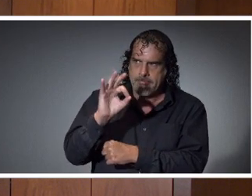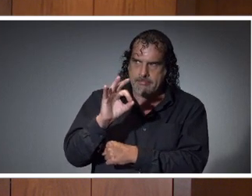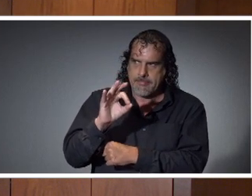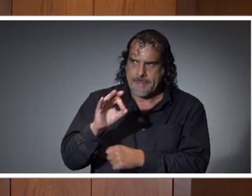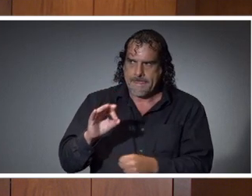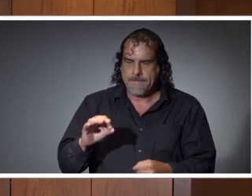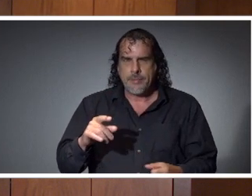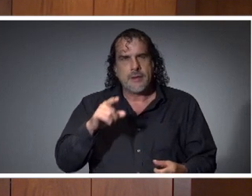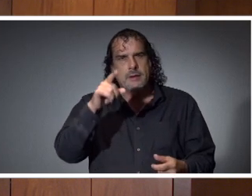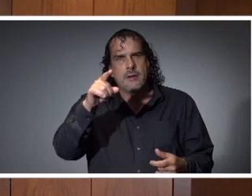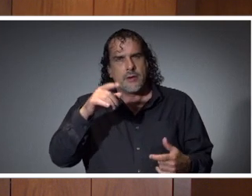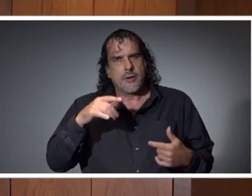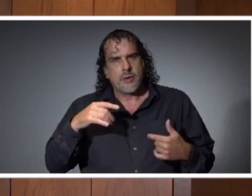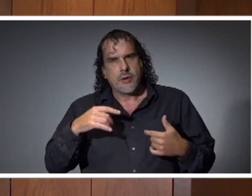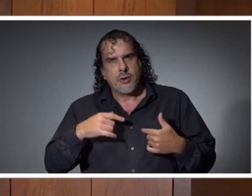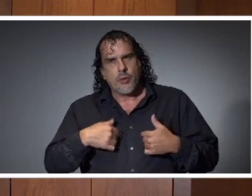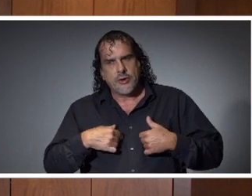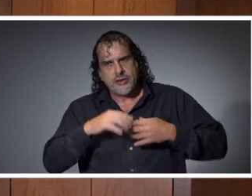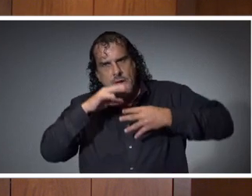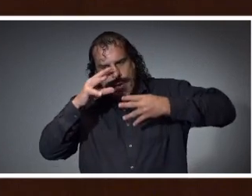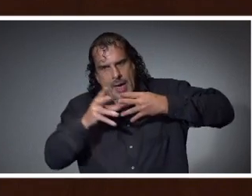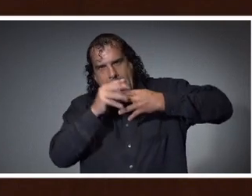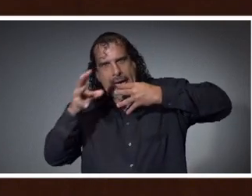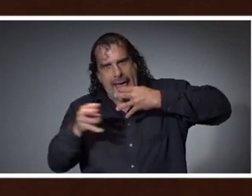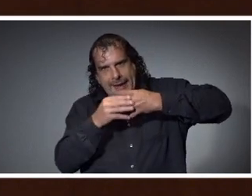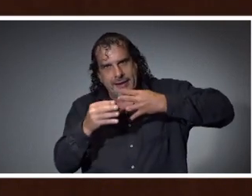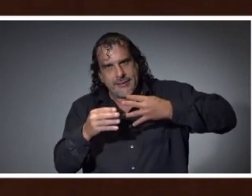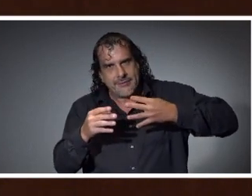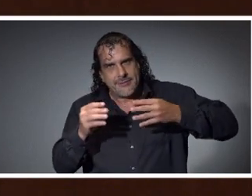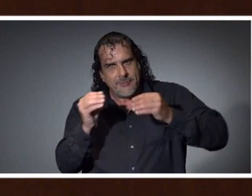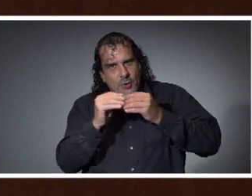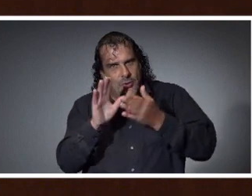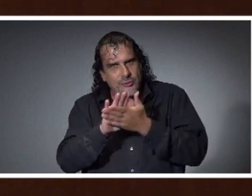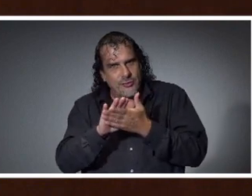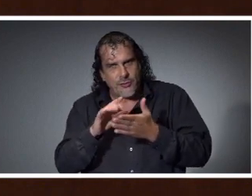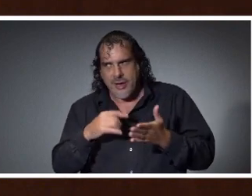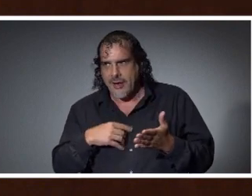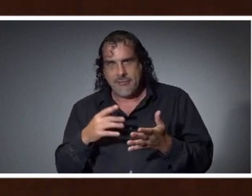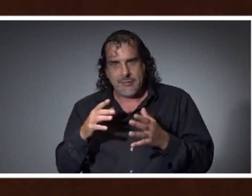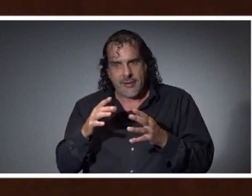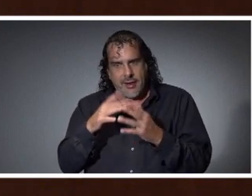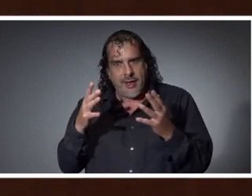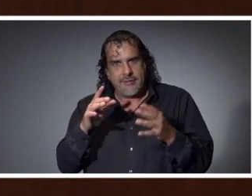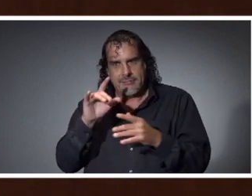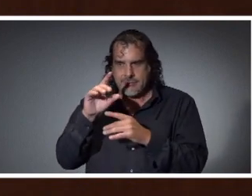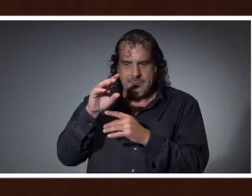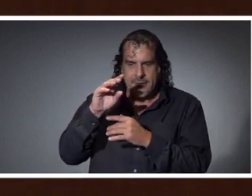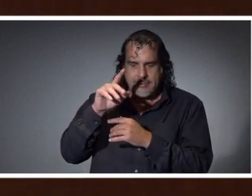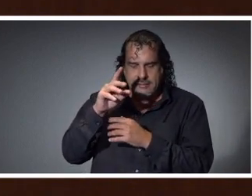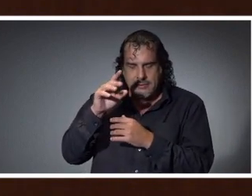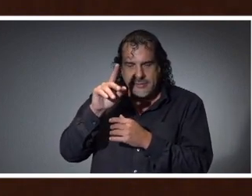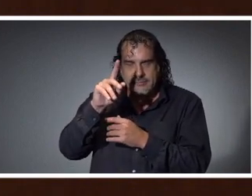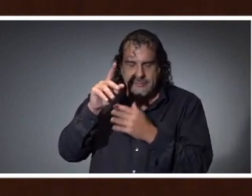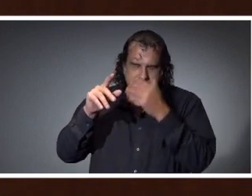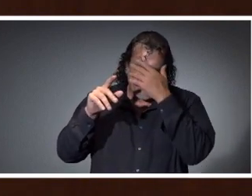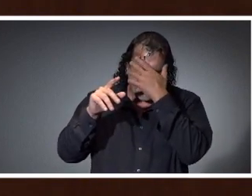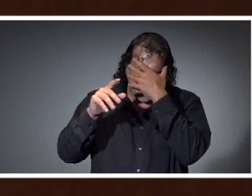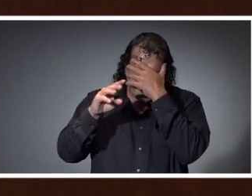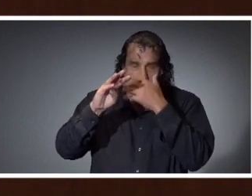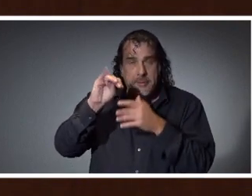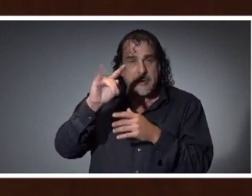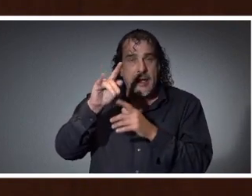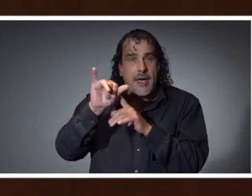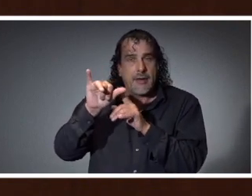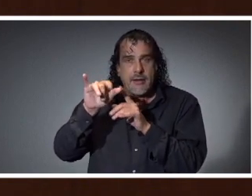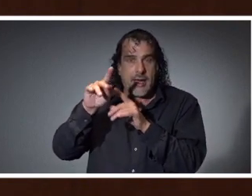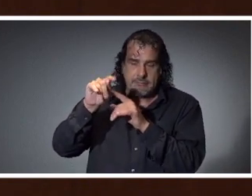We're still onboarding schools. There's 1,200 schools. We've got a lot of quality control issues. before we would put any